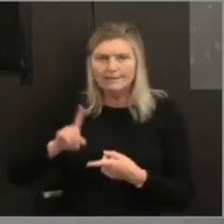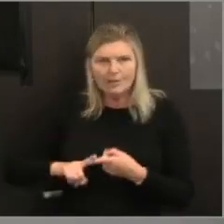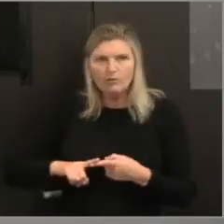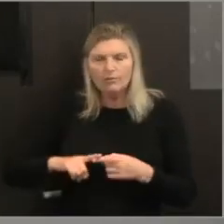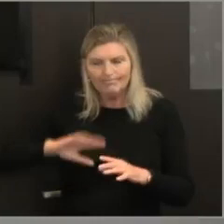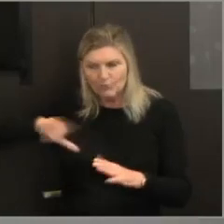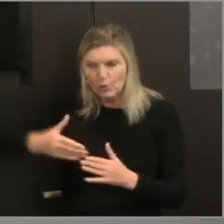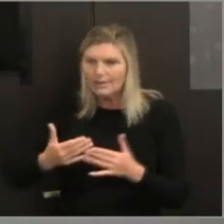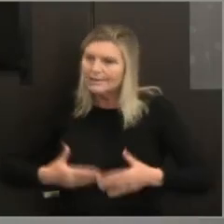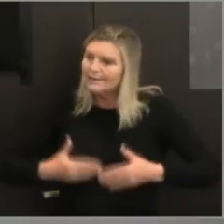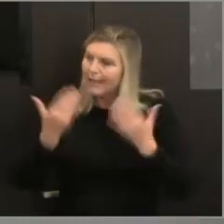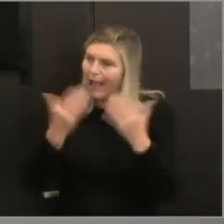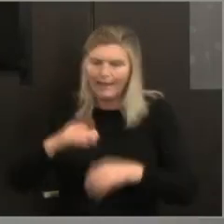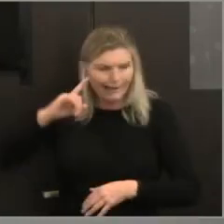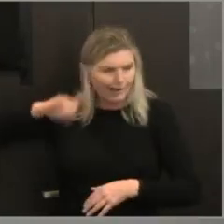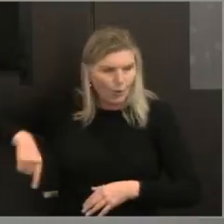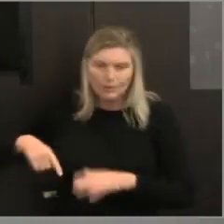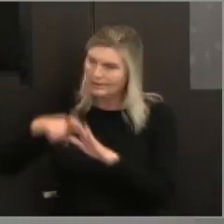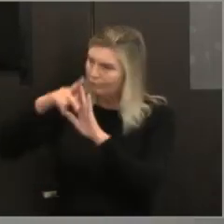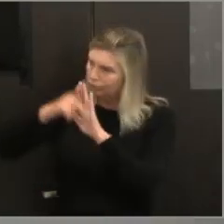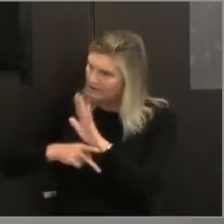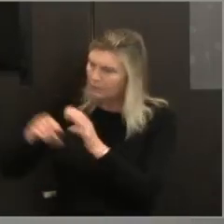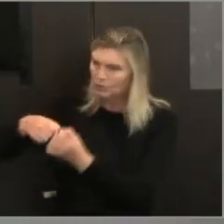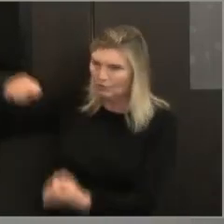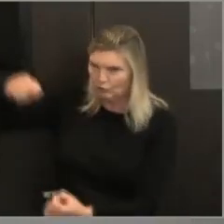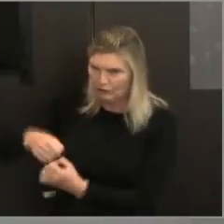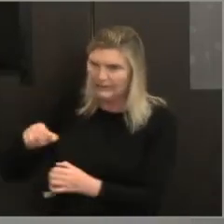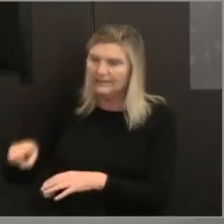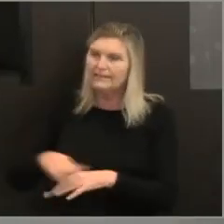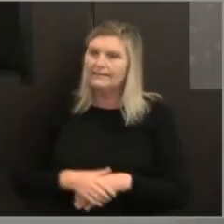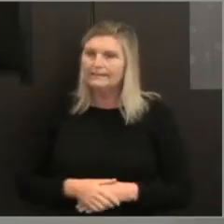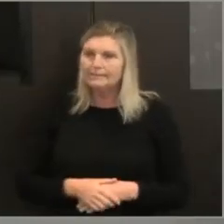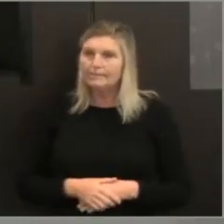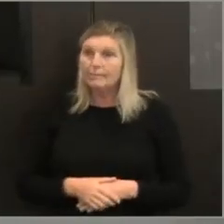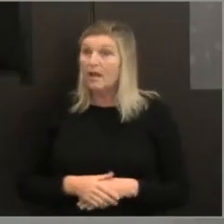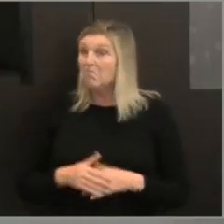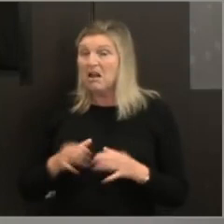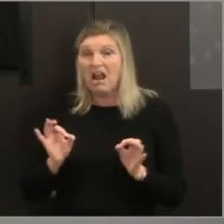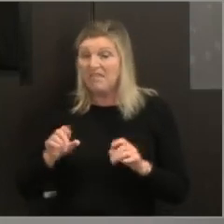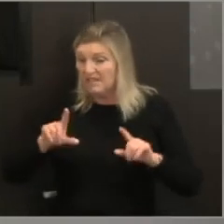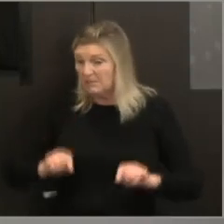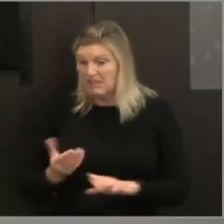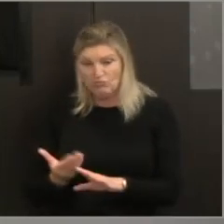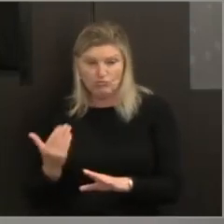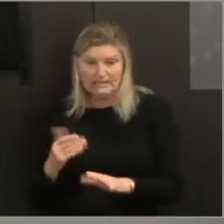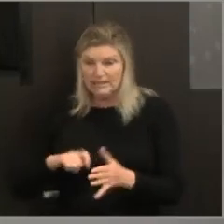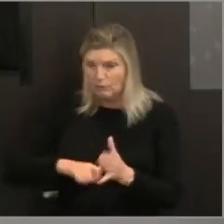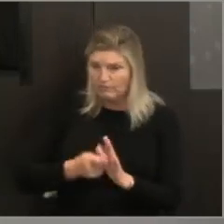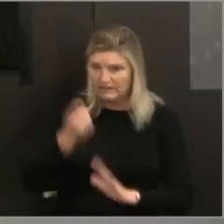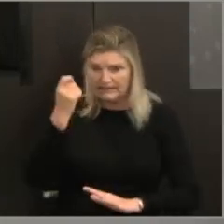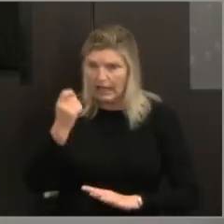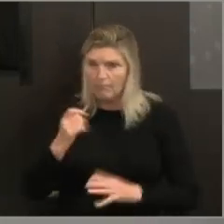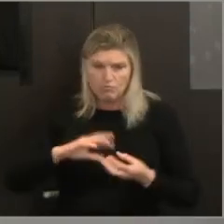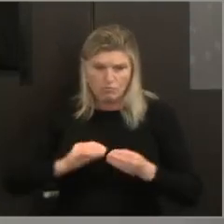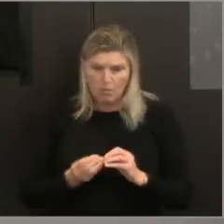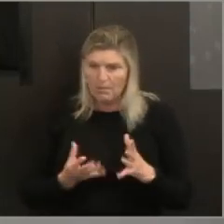ongoing colonising dialectic which is not ameliorated by the recent moves by Oranga Tamariki